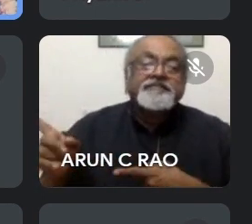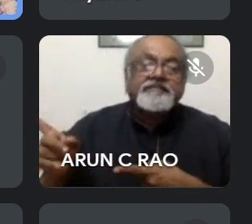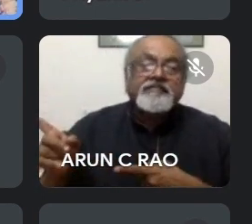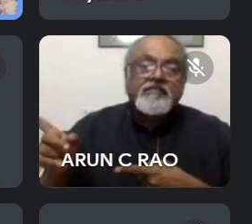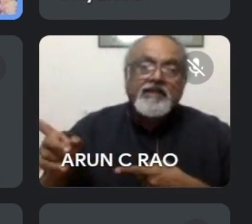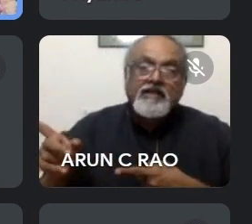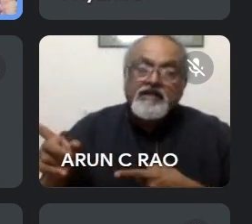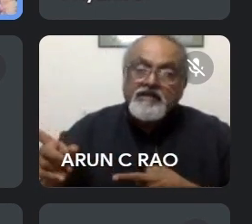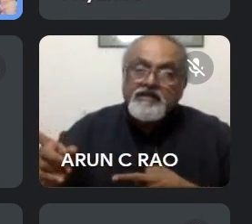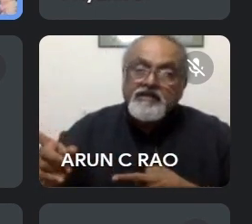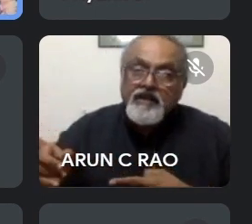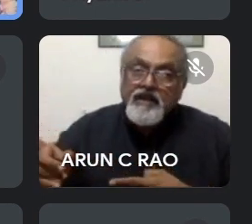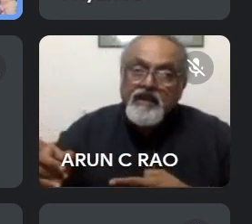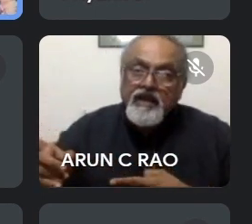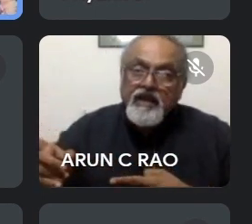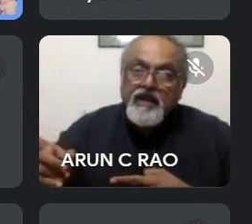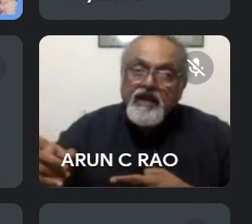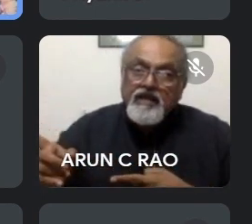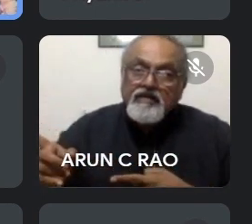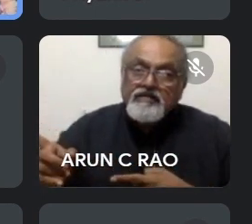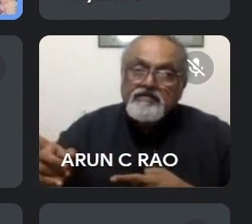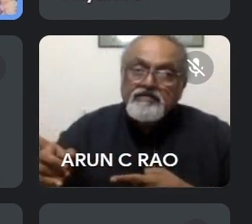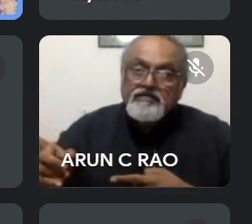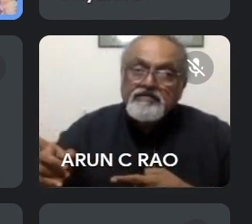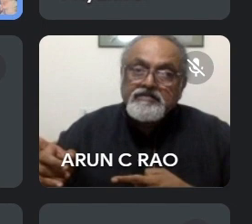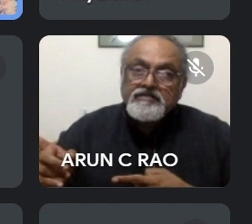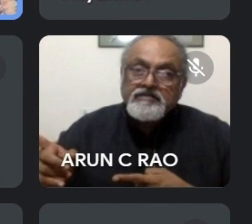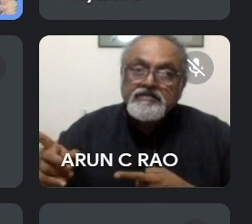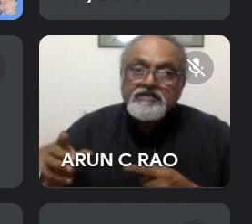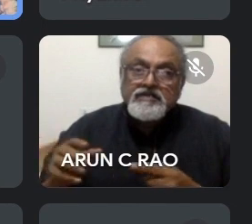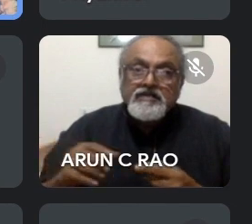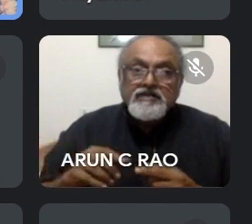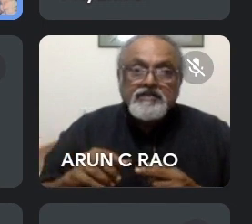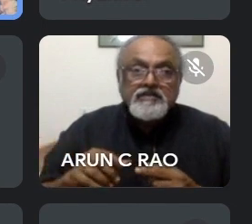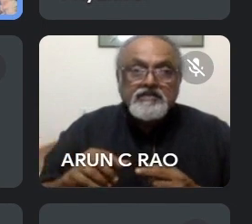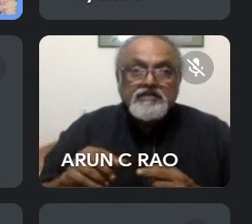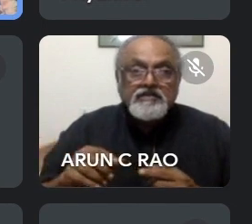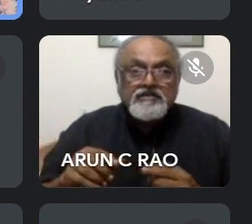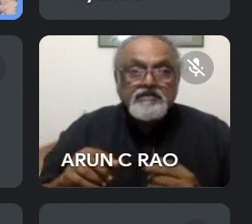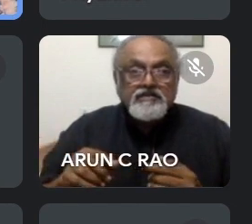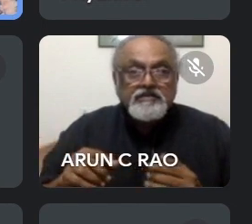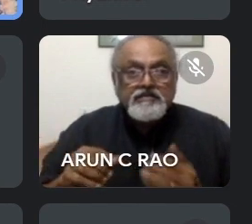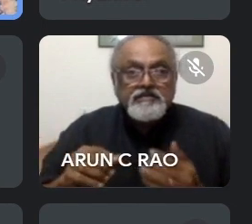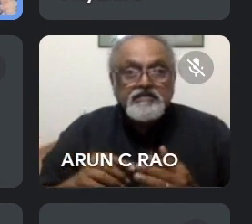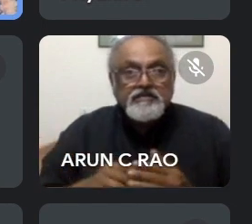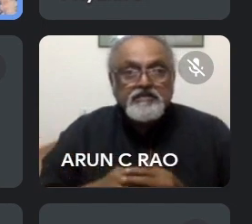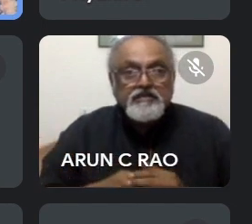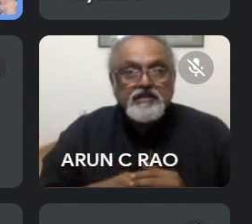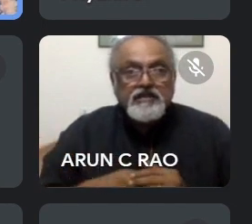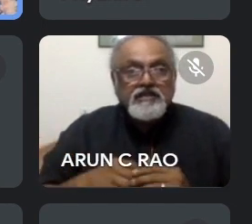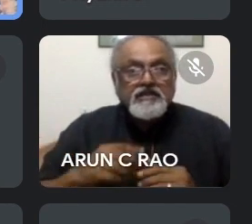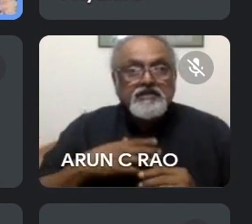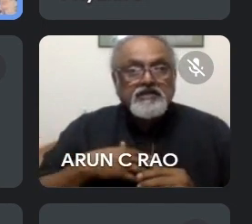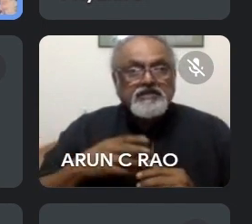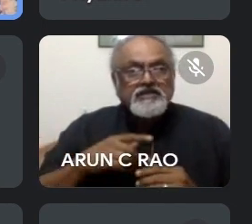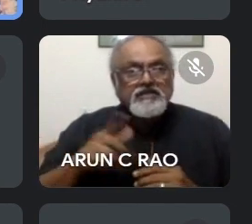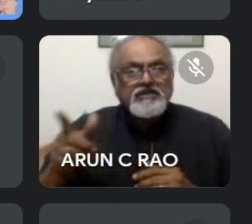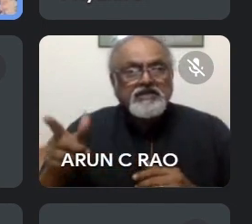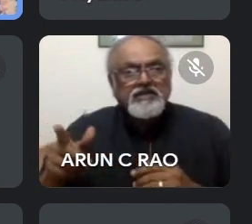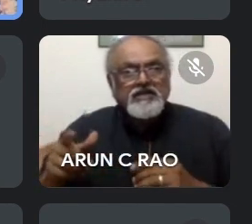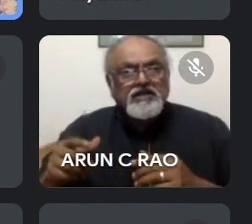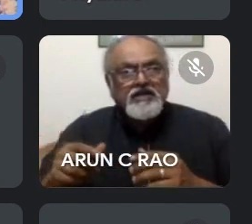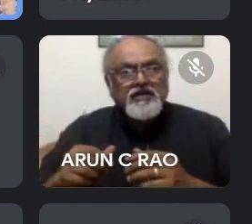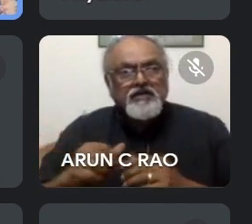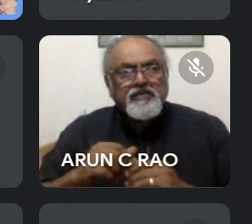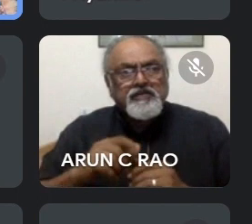engineering. And there, it was very difficult for me. I had a year back, and during that year back,